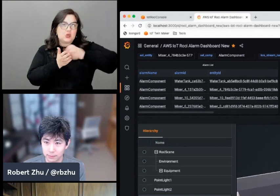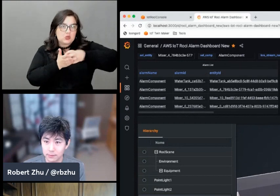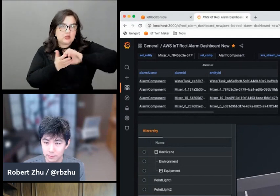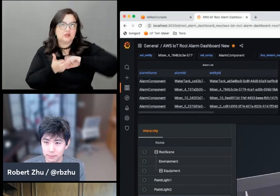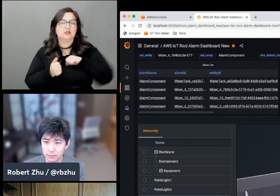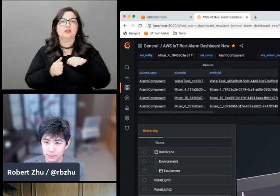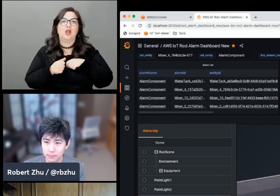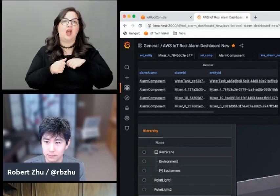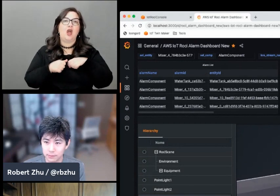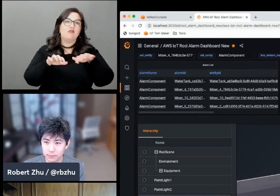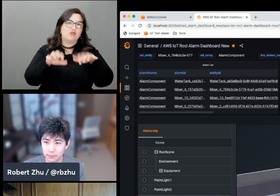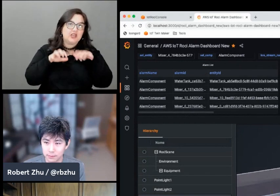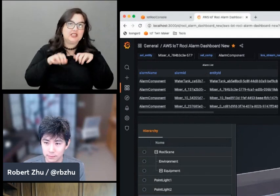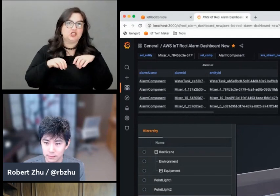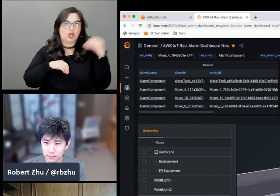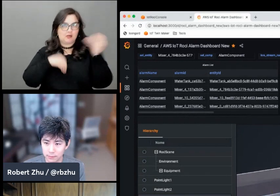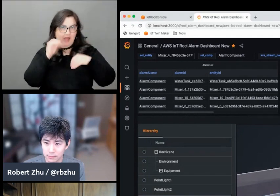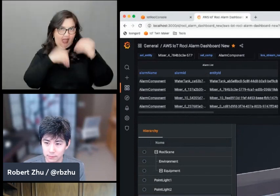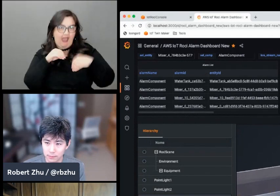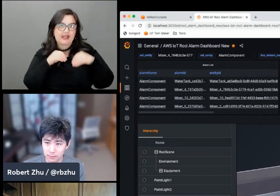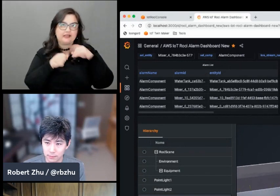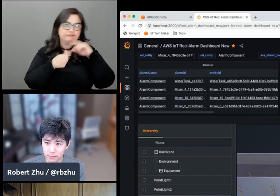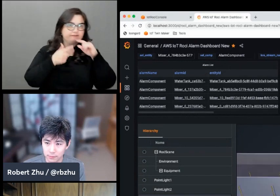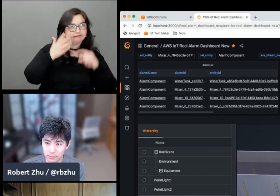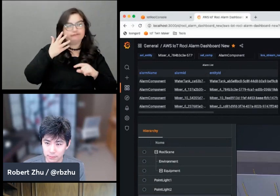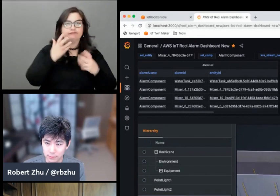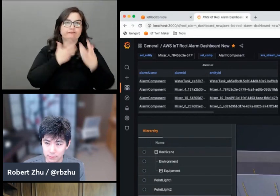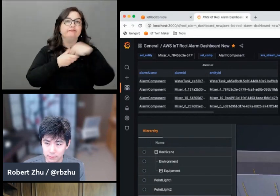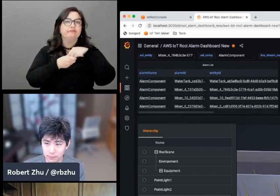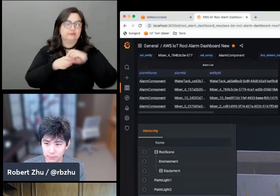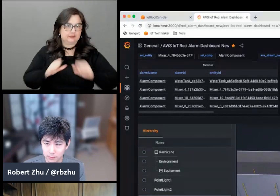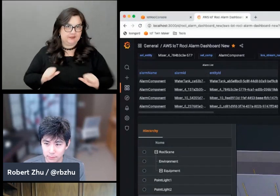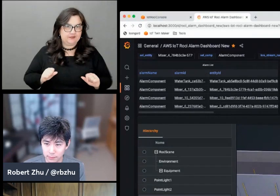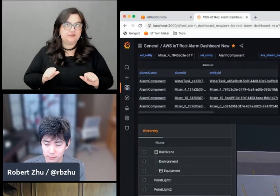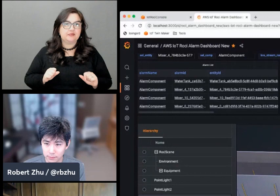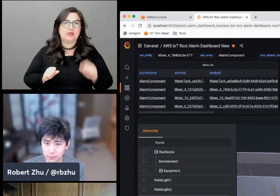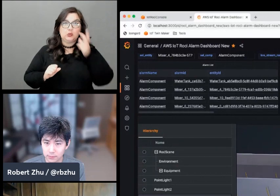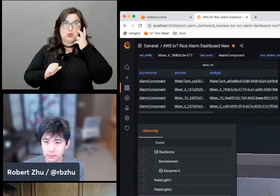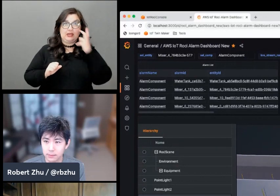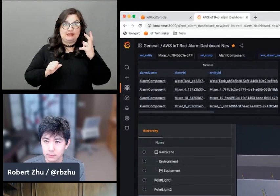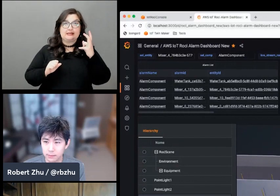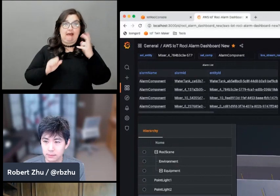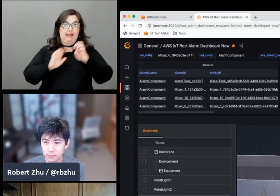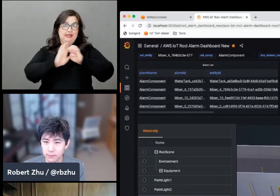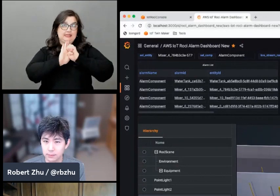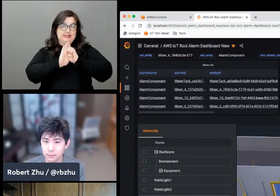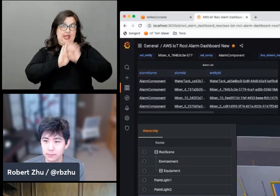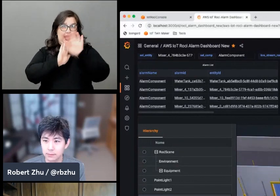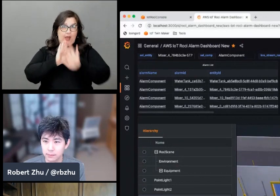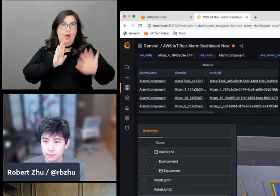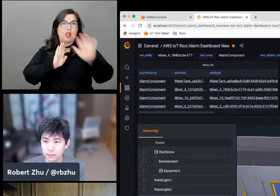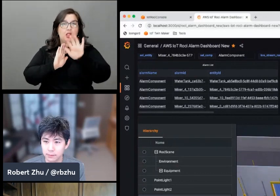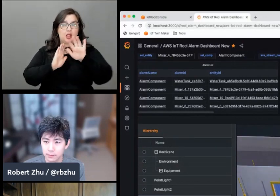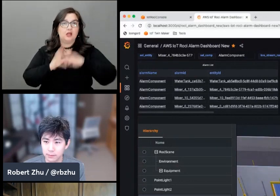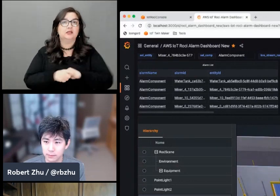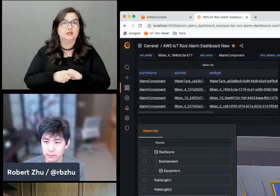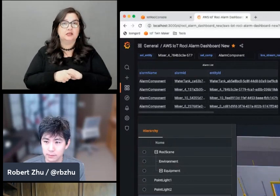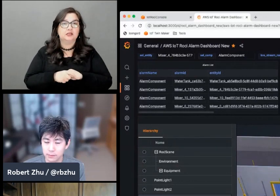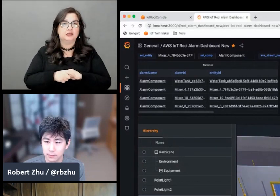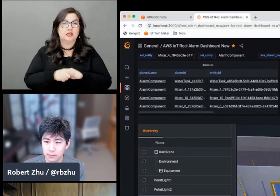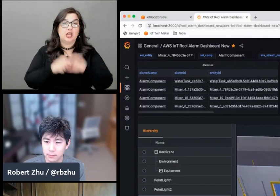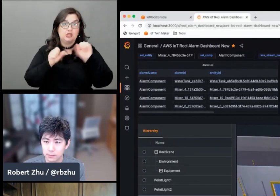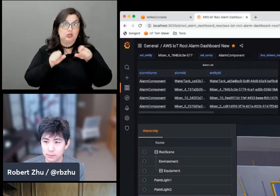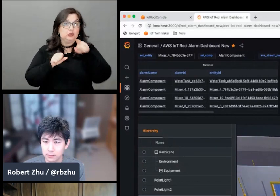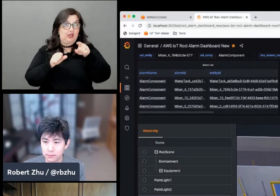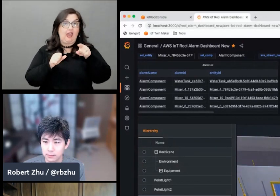freezer packing. And so this kind of acts as an example scenario. And this you can get this and run